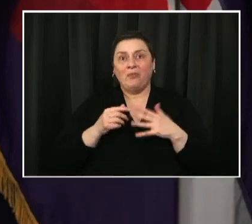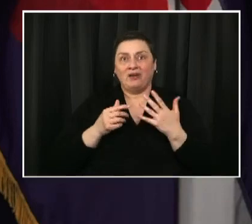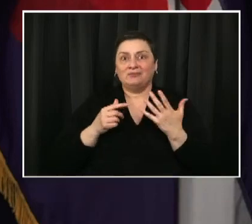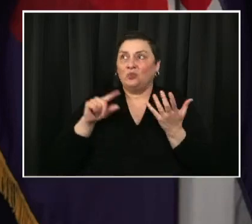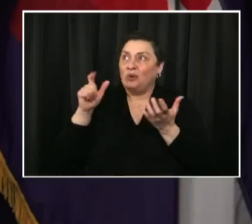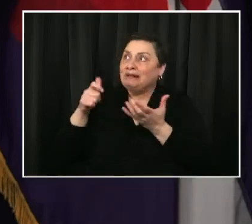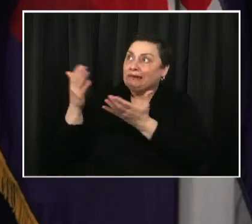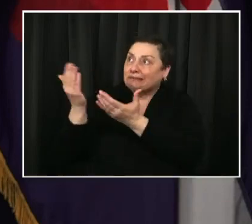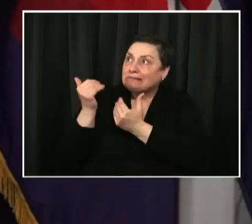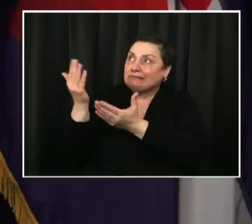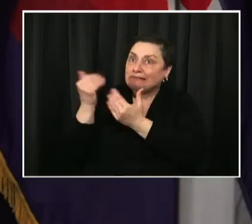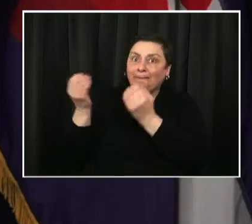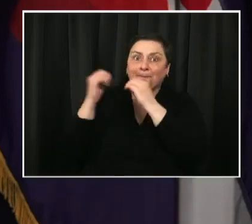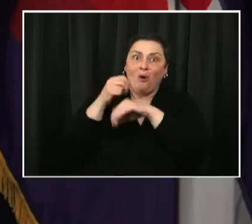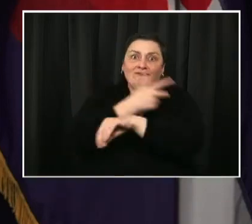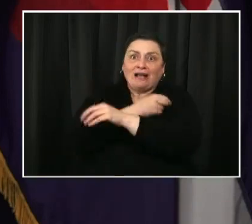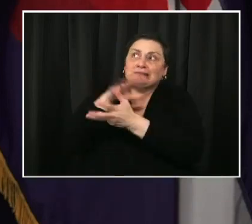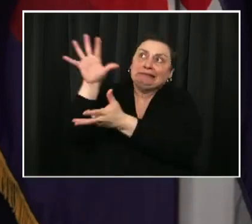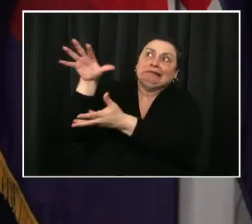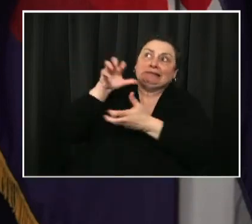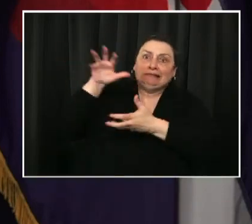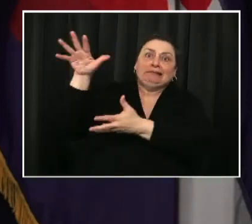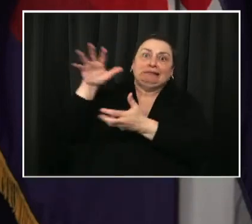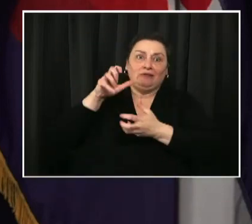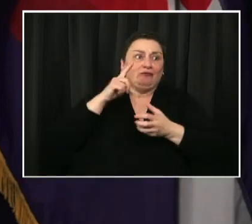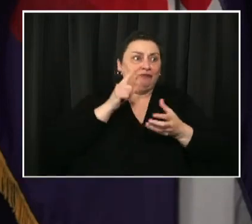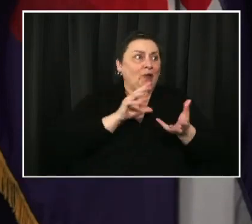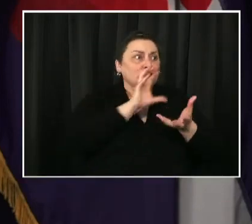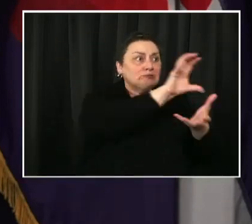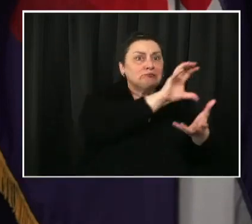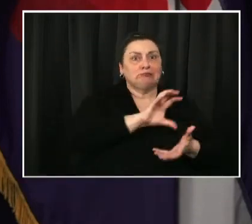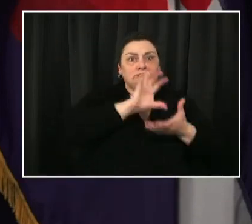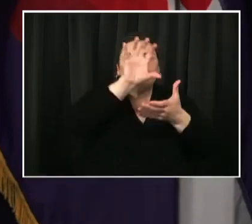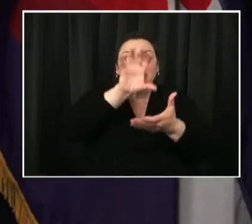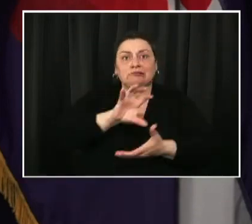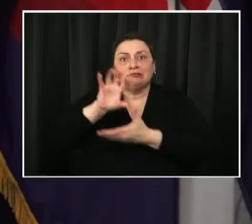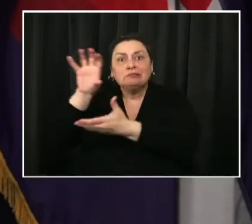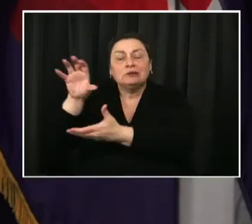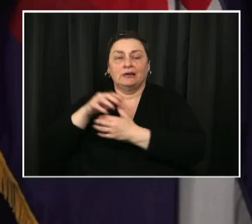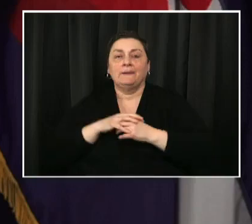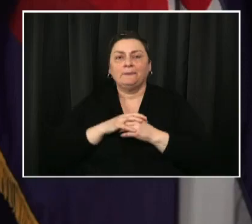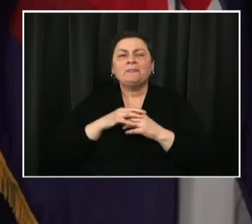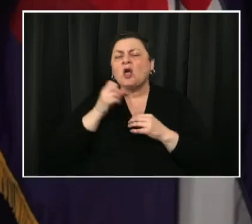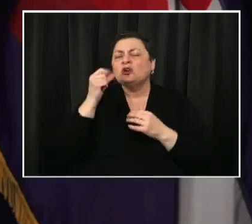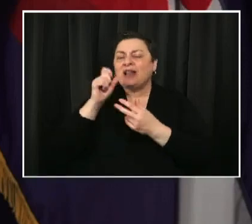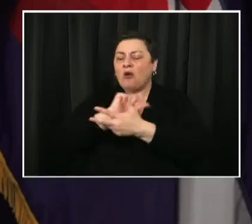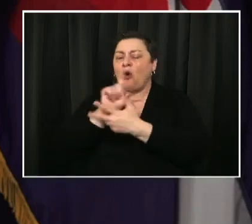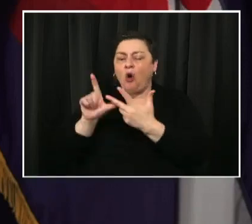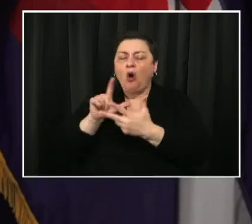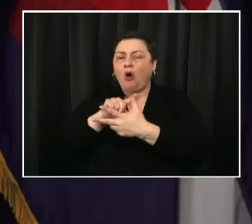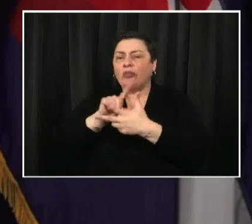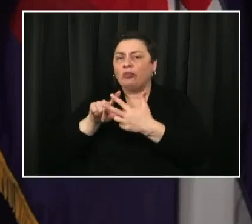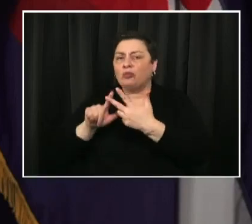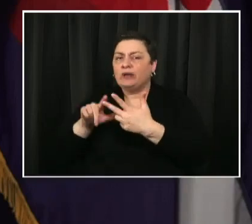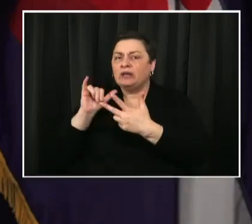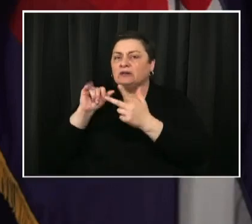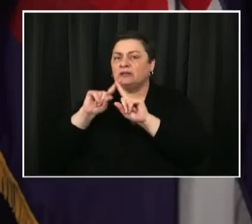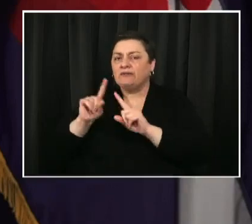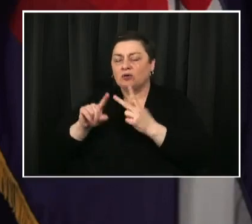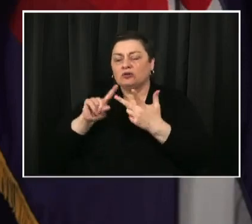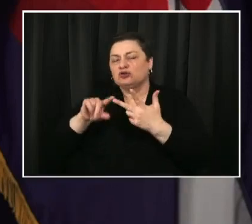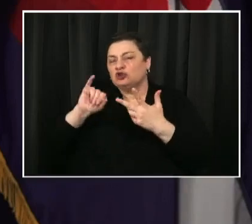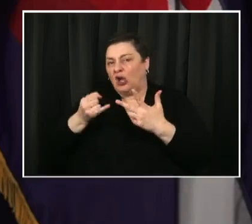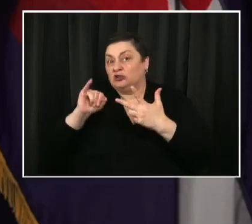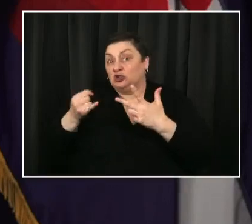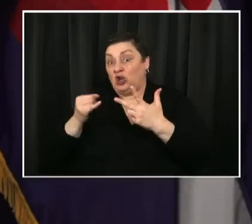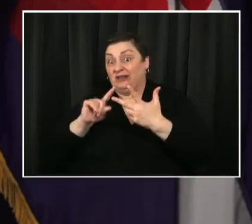increased quantity. They will have some quantity, in the coming days. There will be increases in quantity of all three of the approved drugs. So Johnson & Johnson will